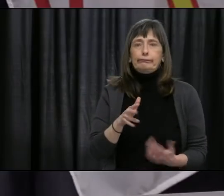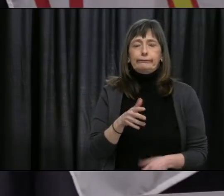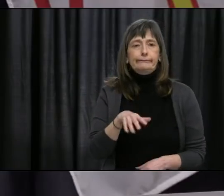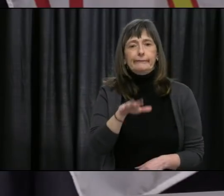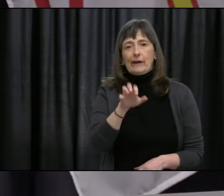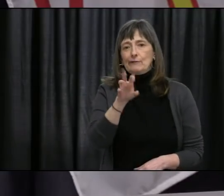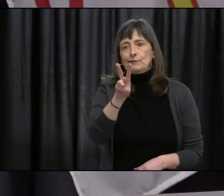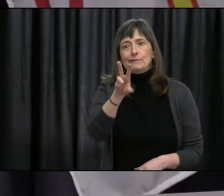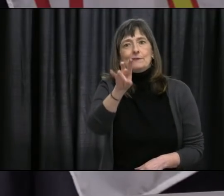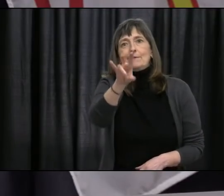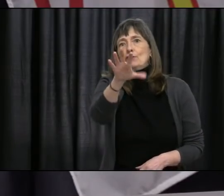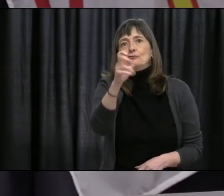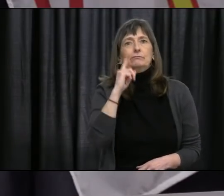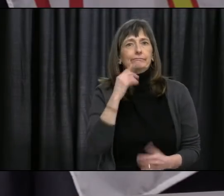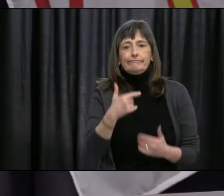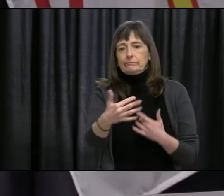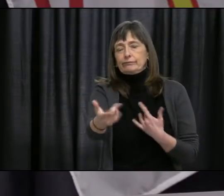interviewed.